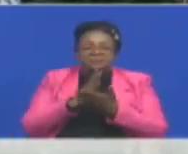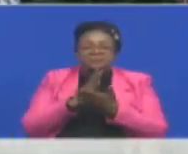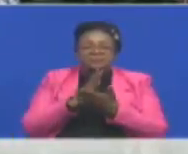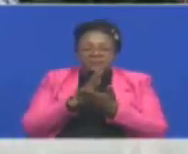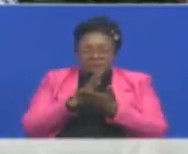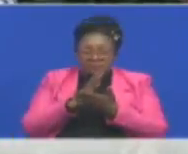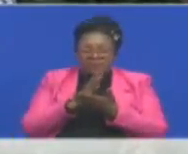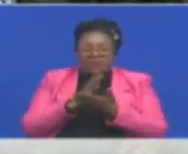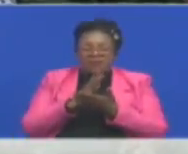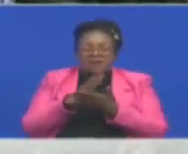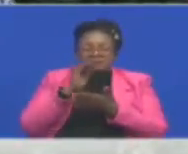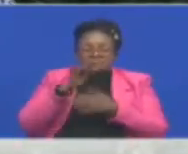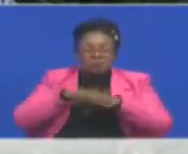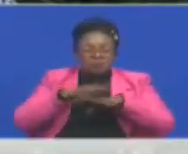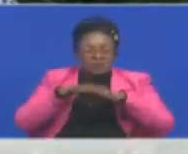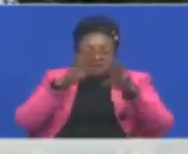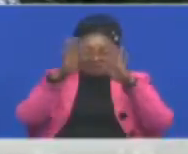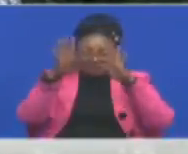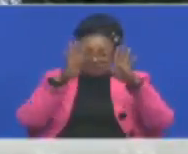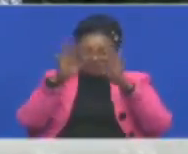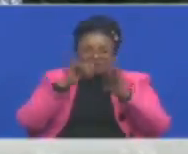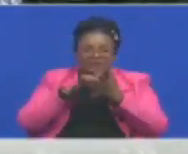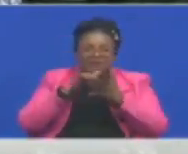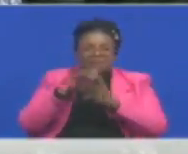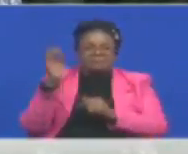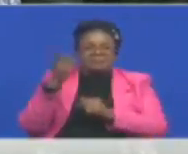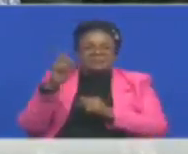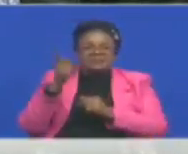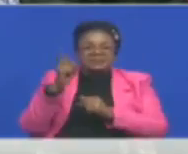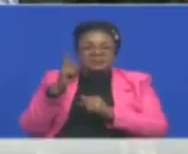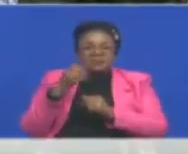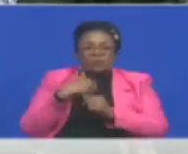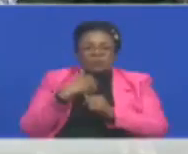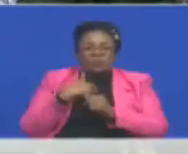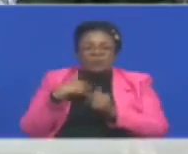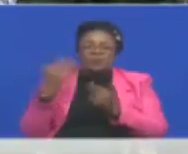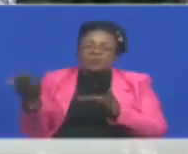colourful initiative that the ministry greatly and warmly